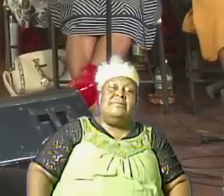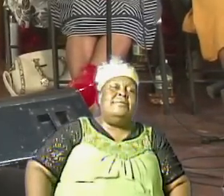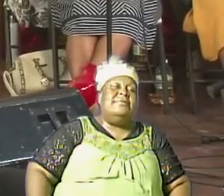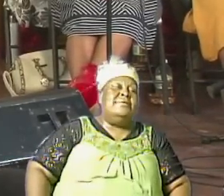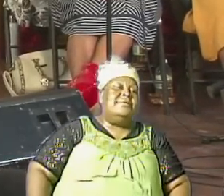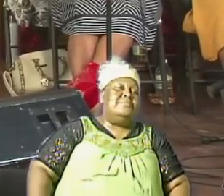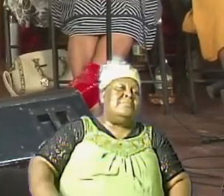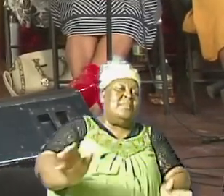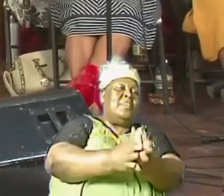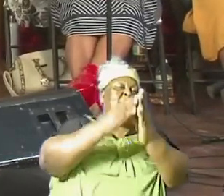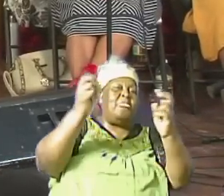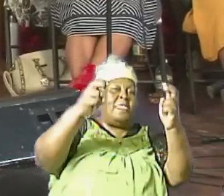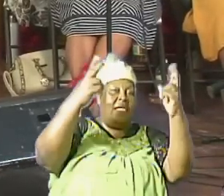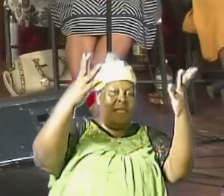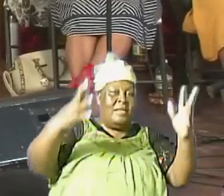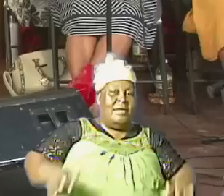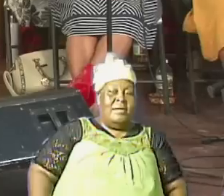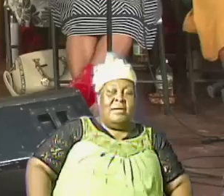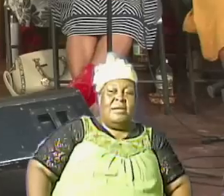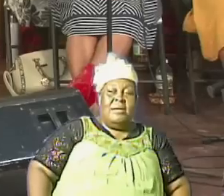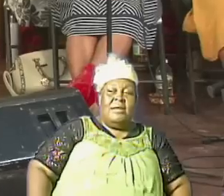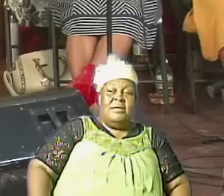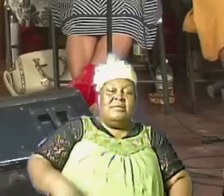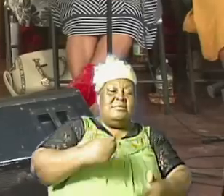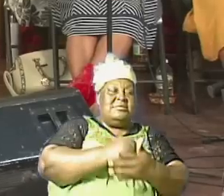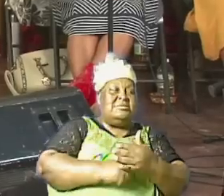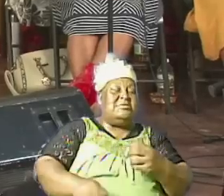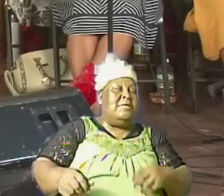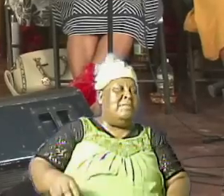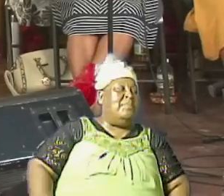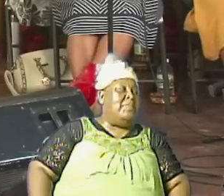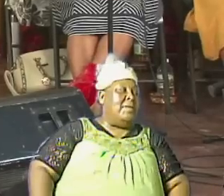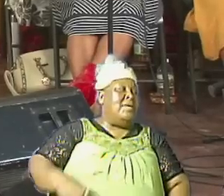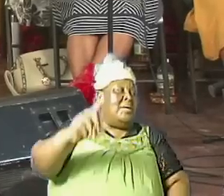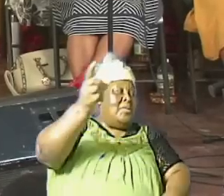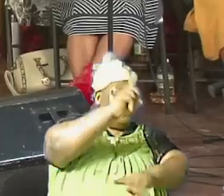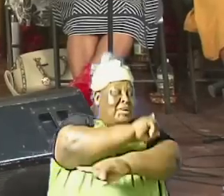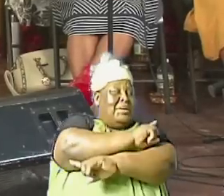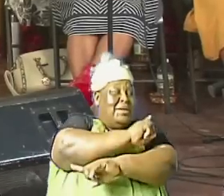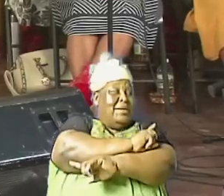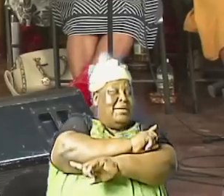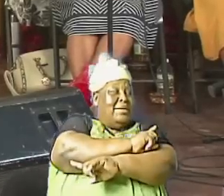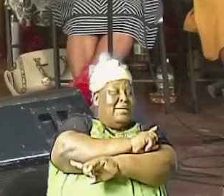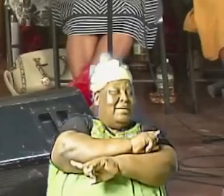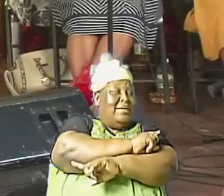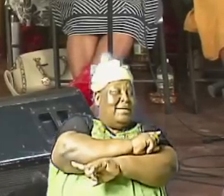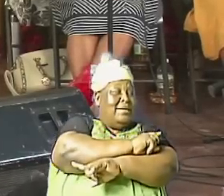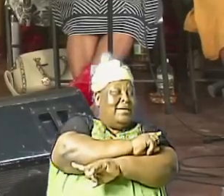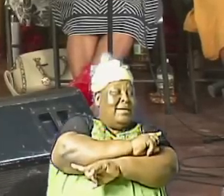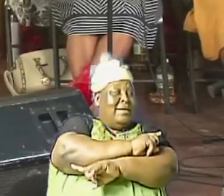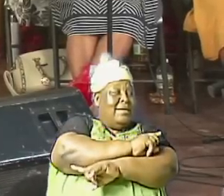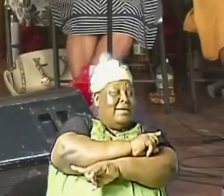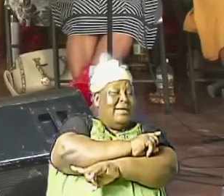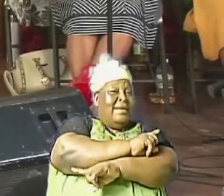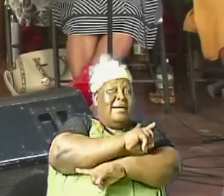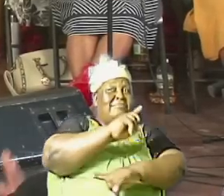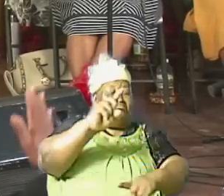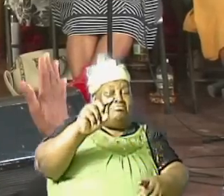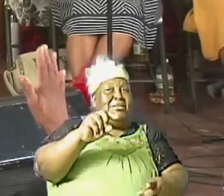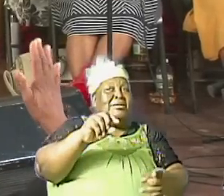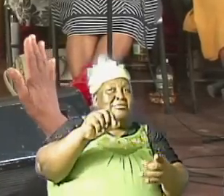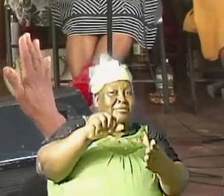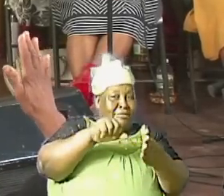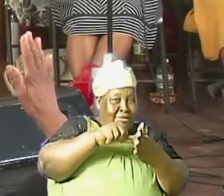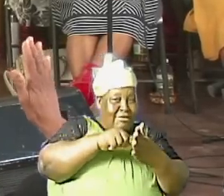Jesus. Hallelujah. But you know something, friend? One day, that cost is going to